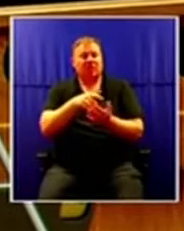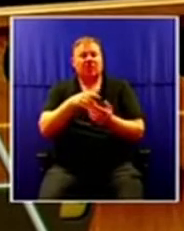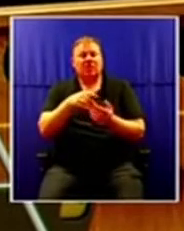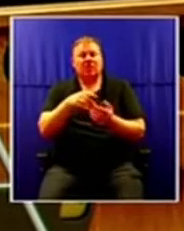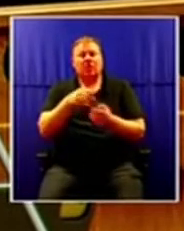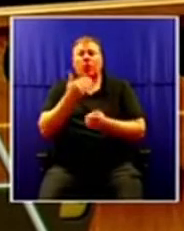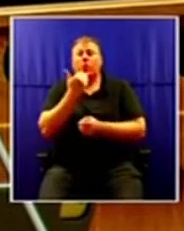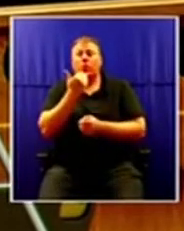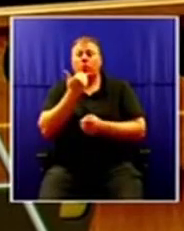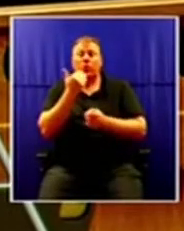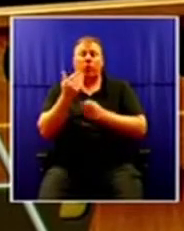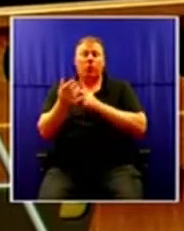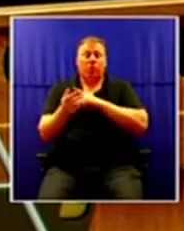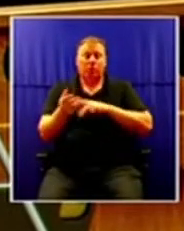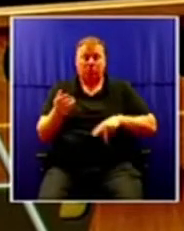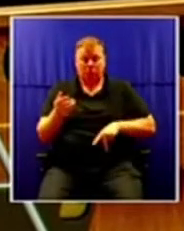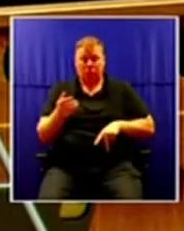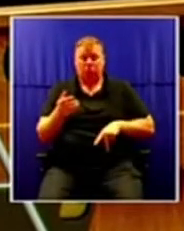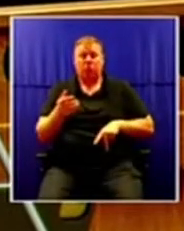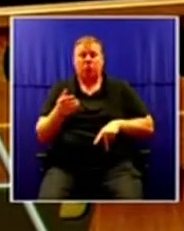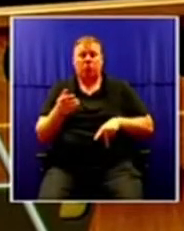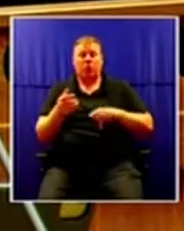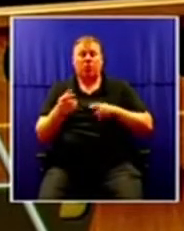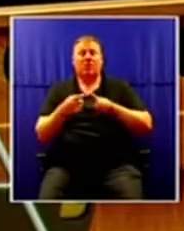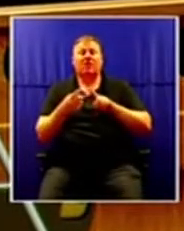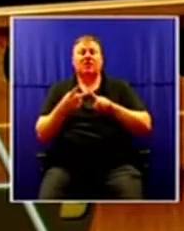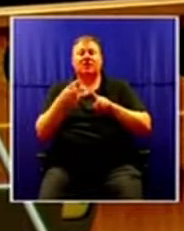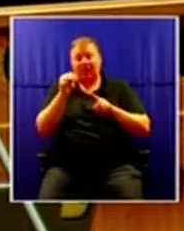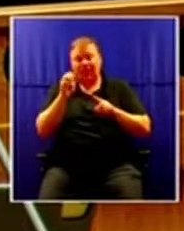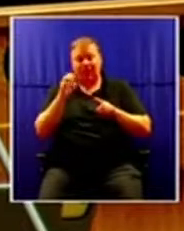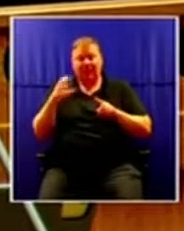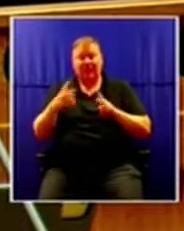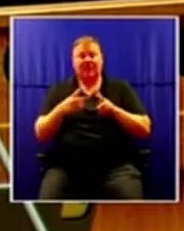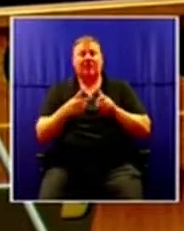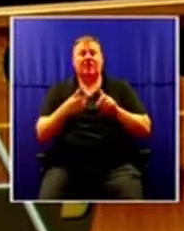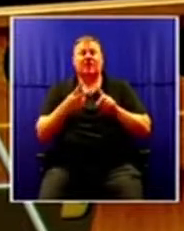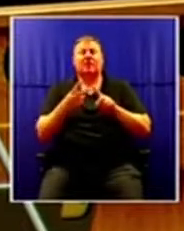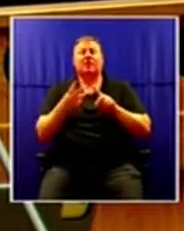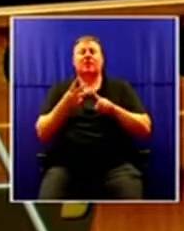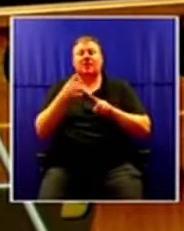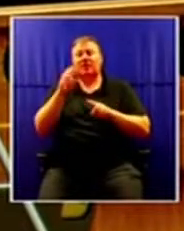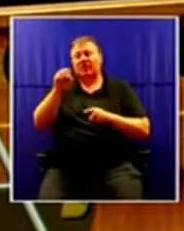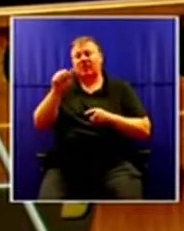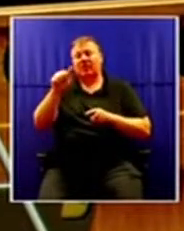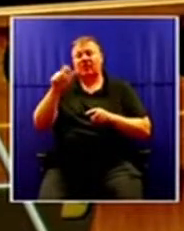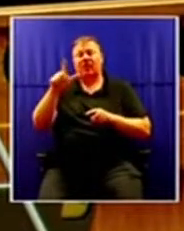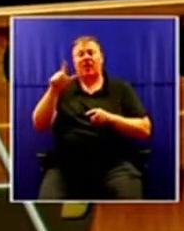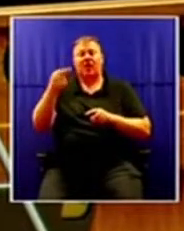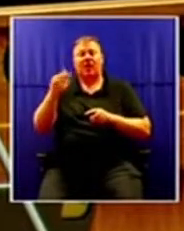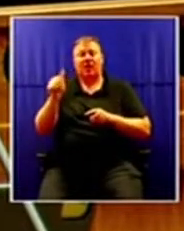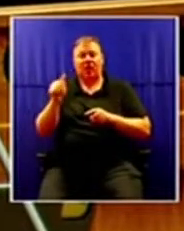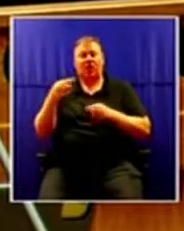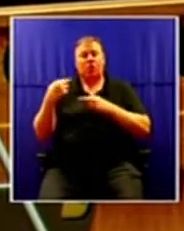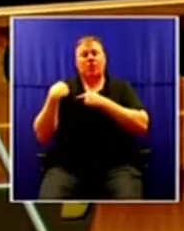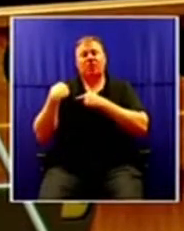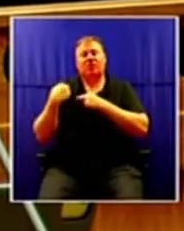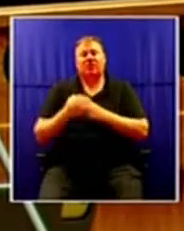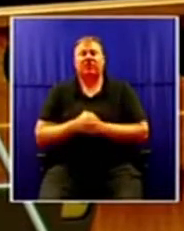our SALGA representatives. And as I said, as a nation, we have many